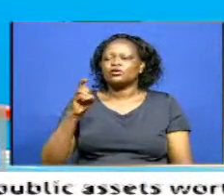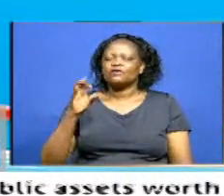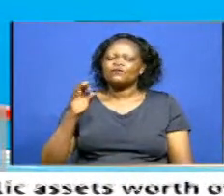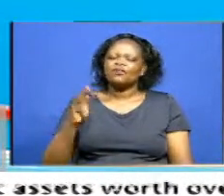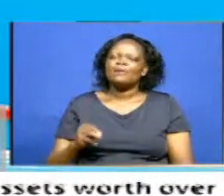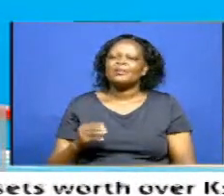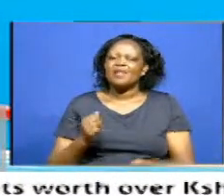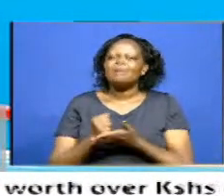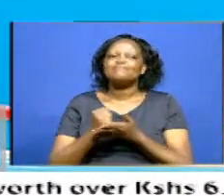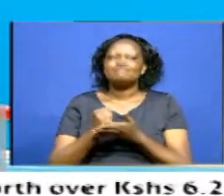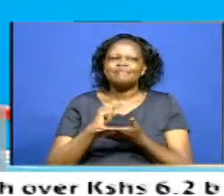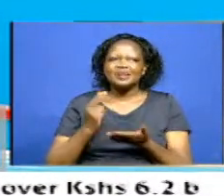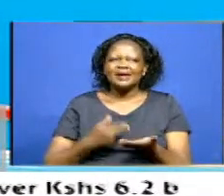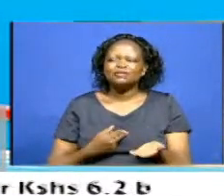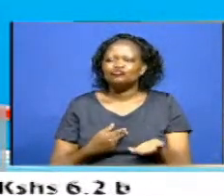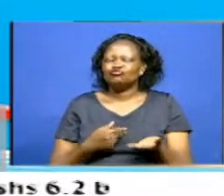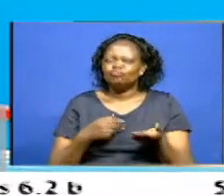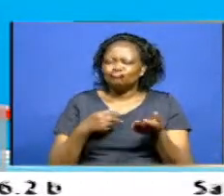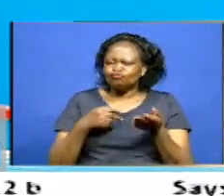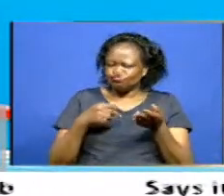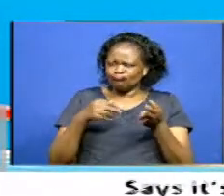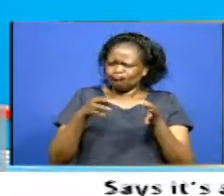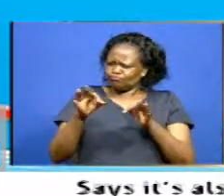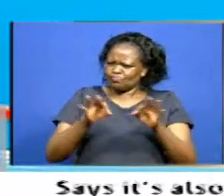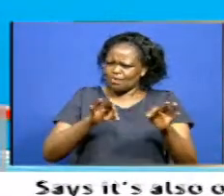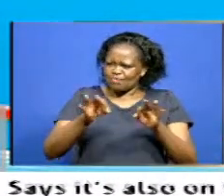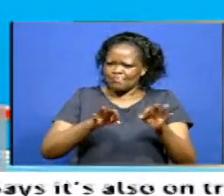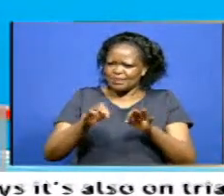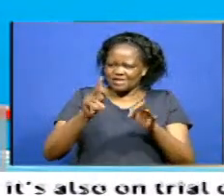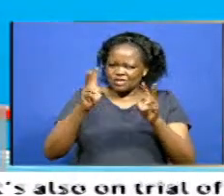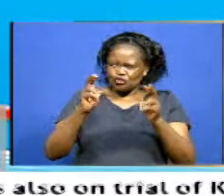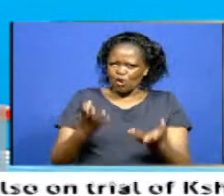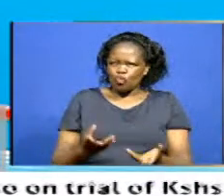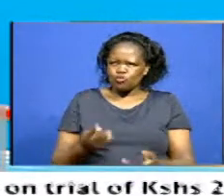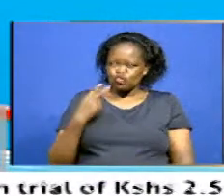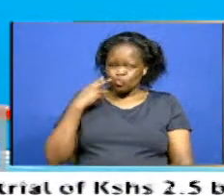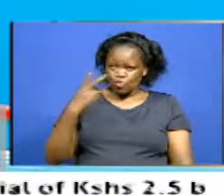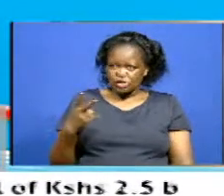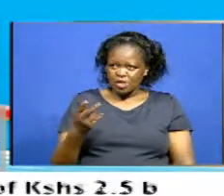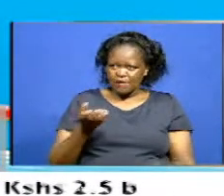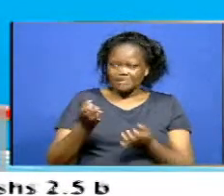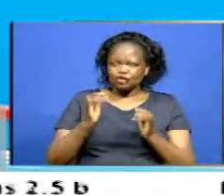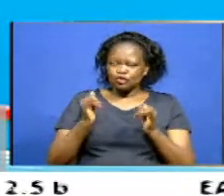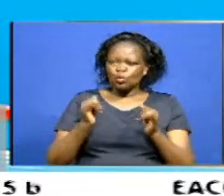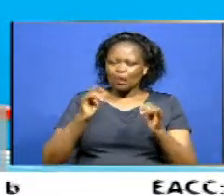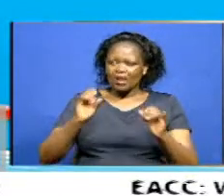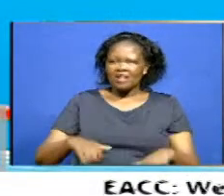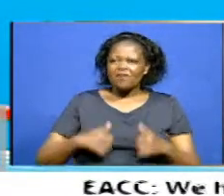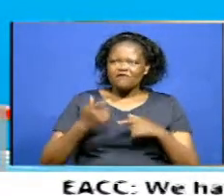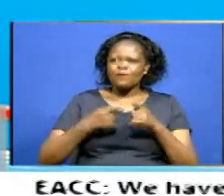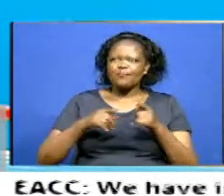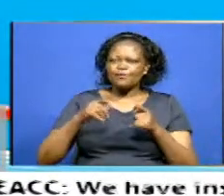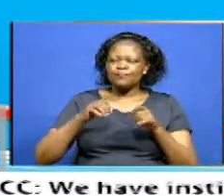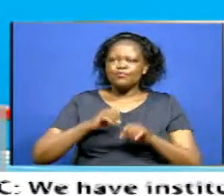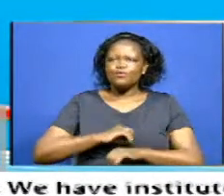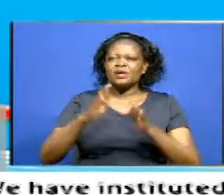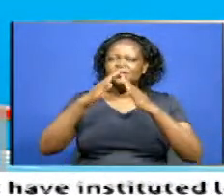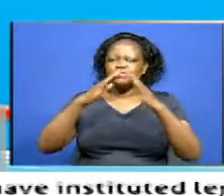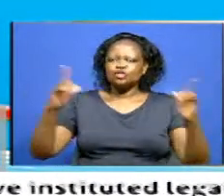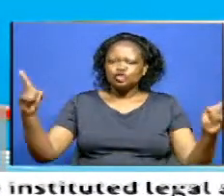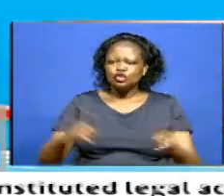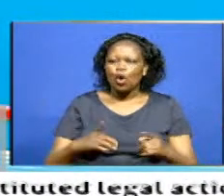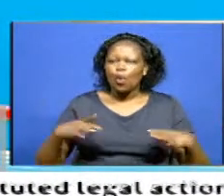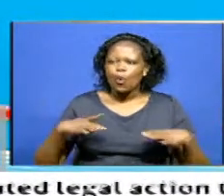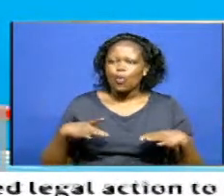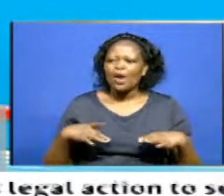helping us to break down these issues. You're watching BizCheck. We are live from Broadcasting House. We are taking a short break, and